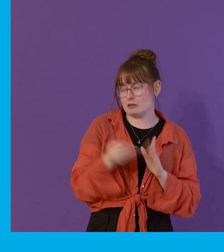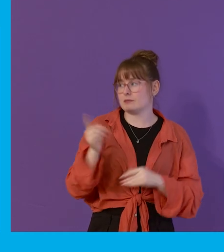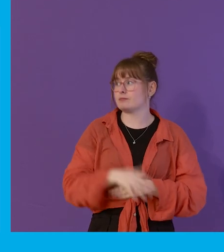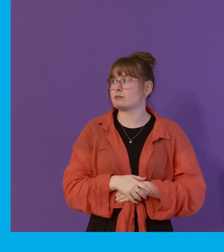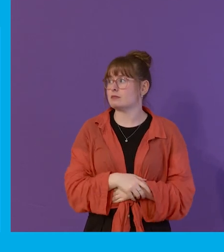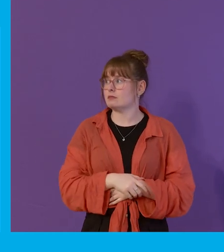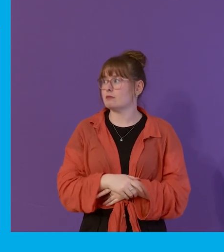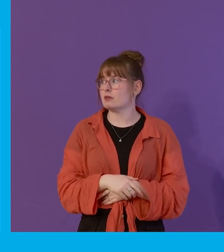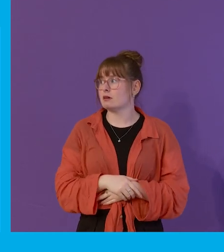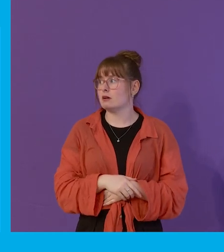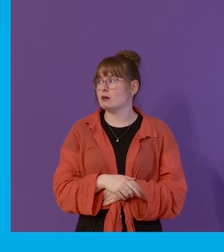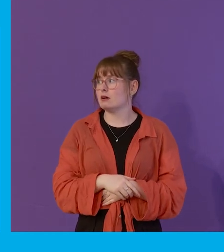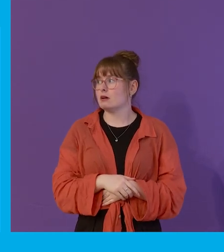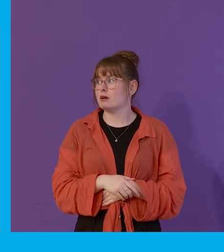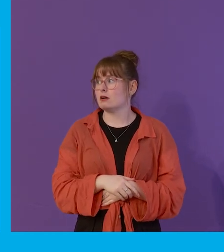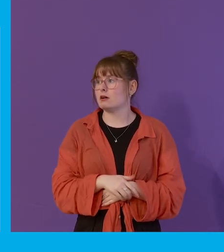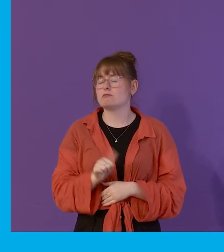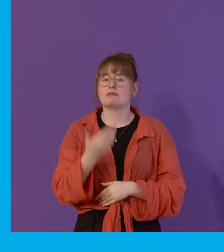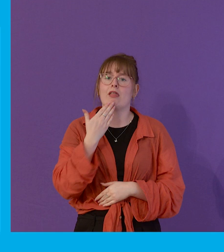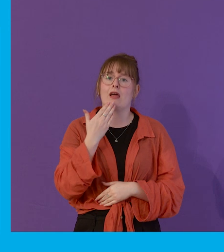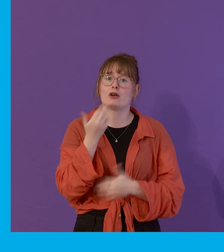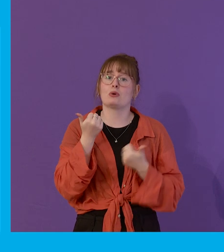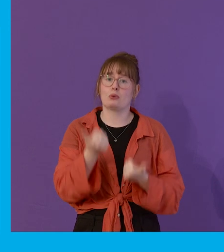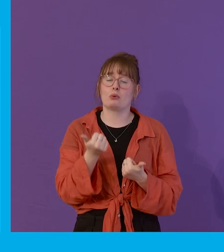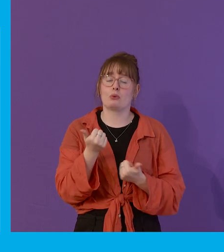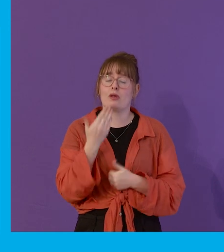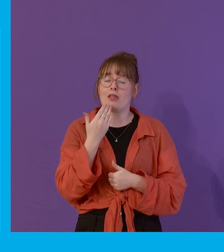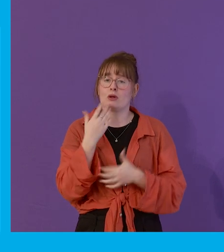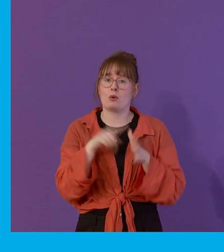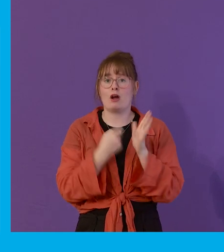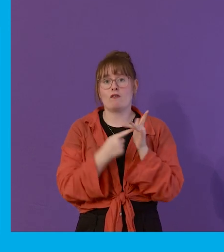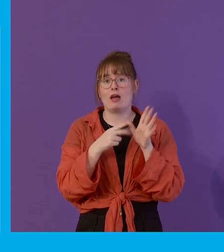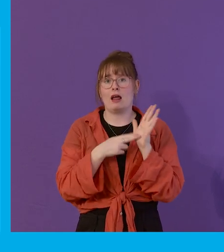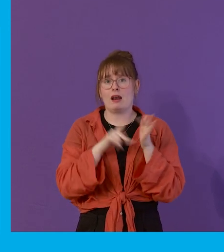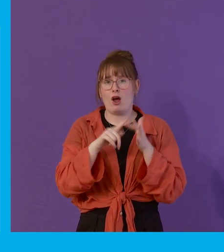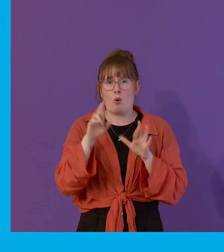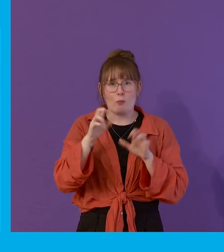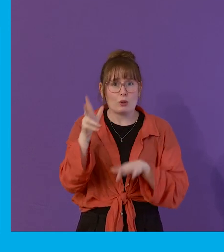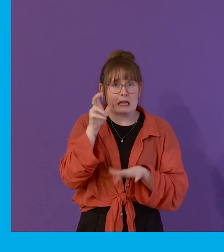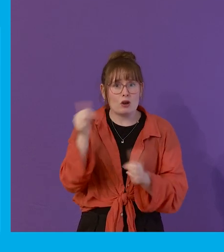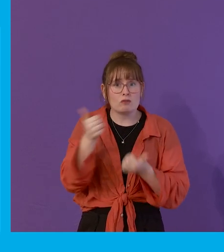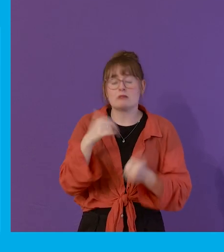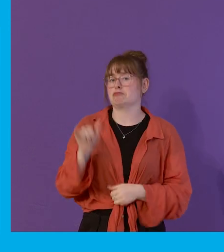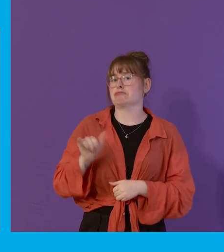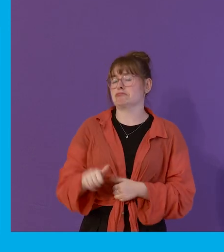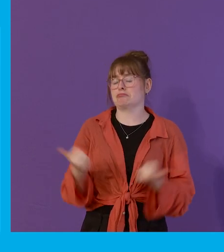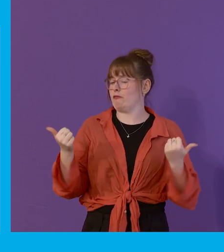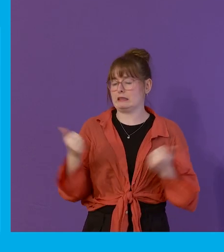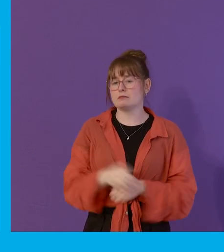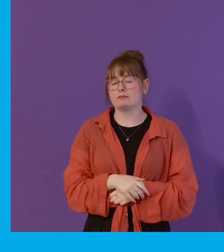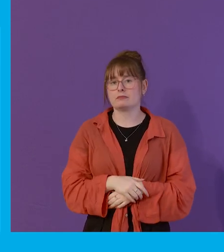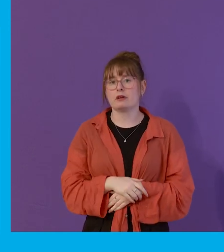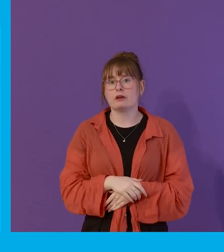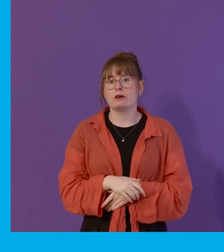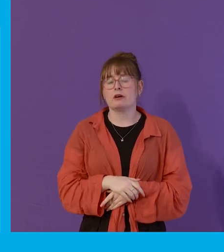Yeah, come on in. Yeah, thanks. Thanks very much, Ariane. Hope you can hear me okay. Yep.